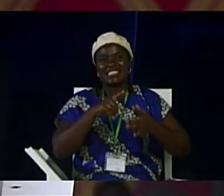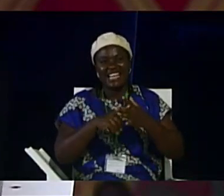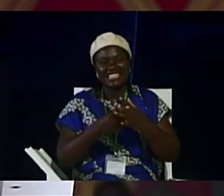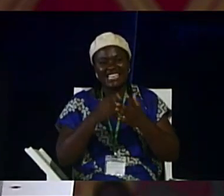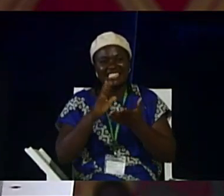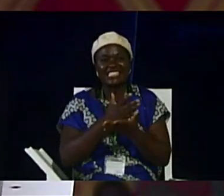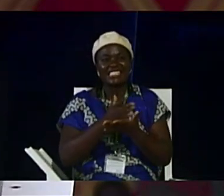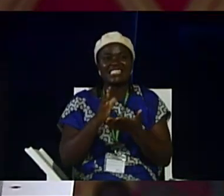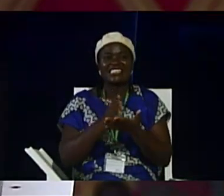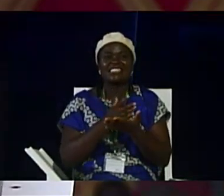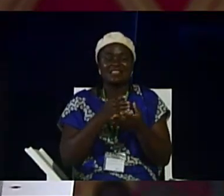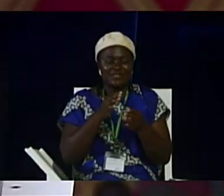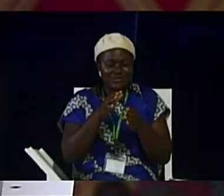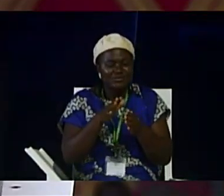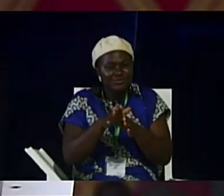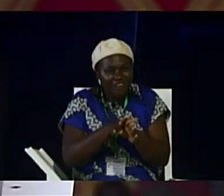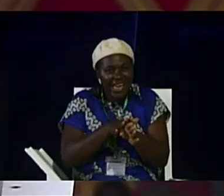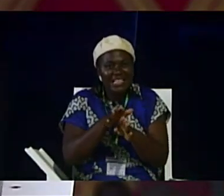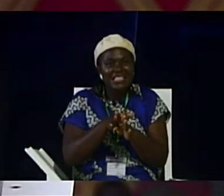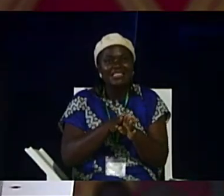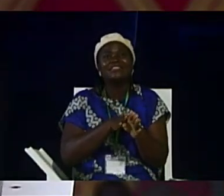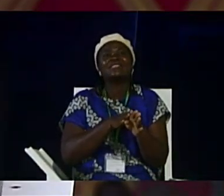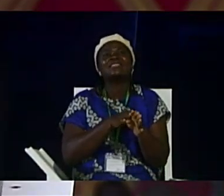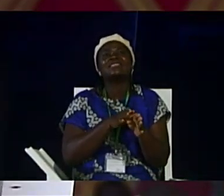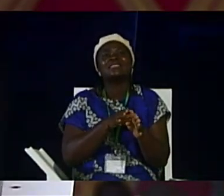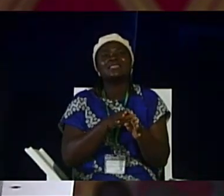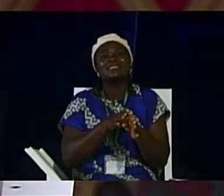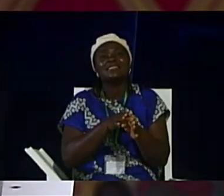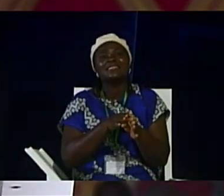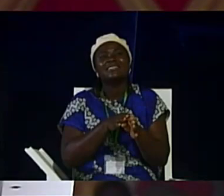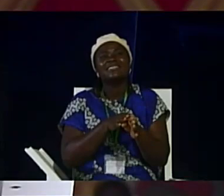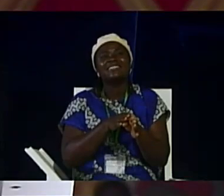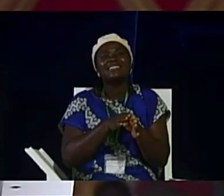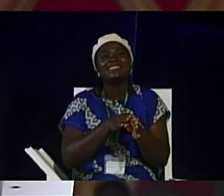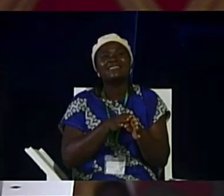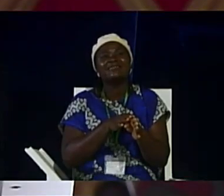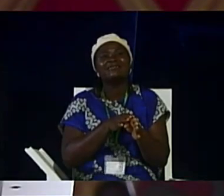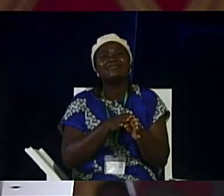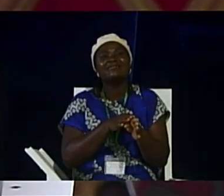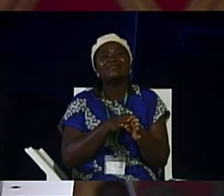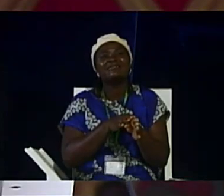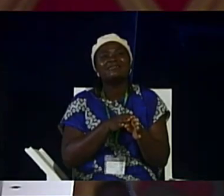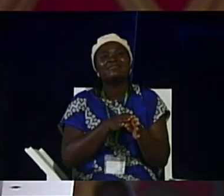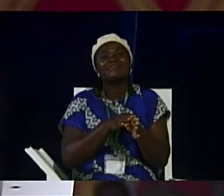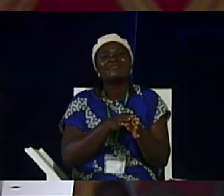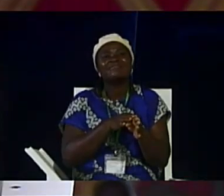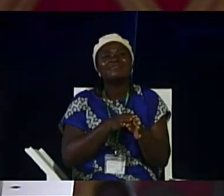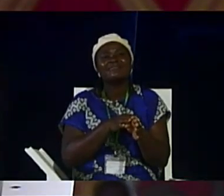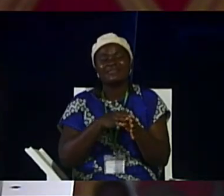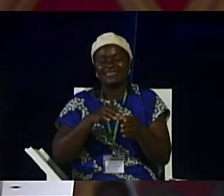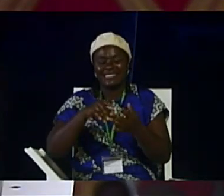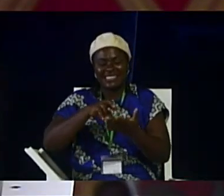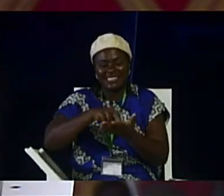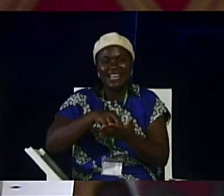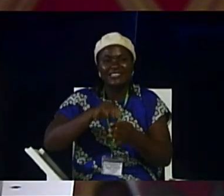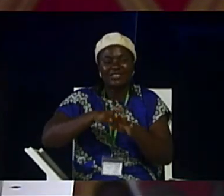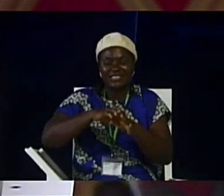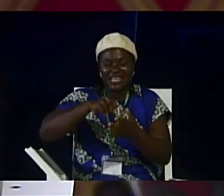suddenly she put her feet up in the bed, started rocking her knees and patting her